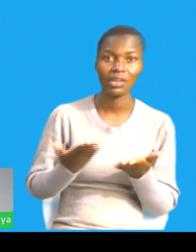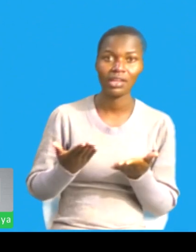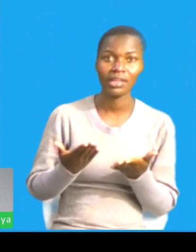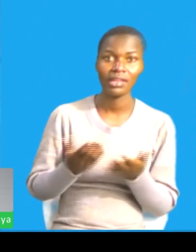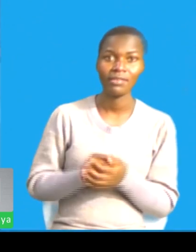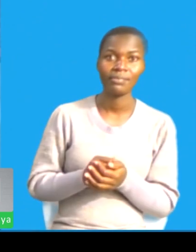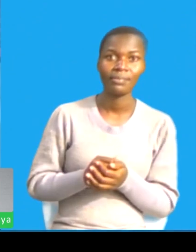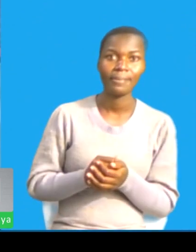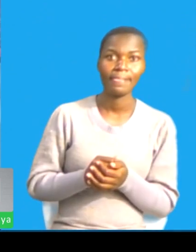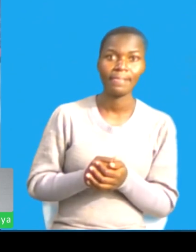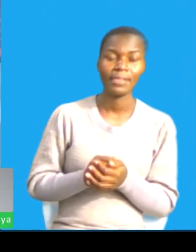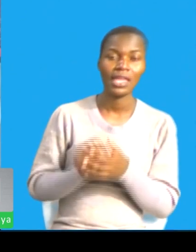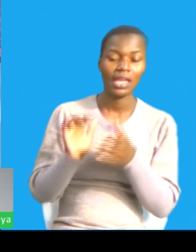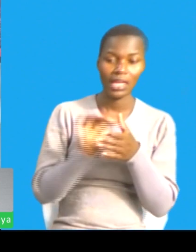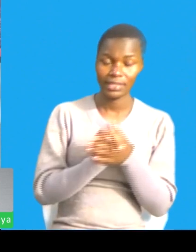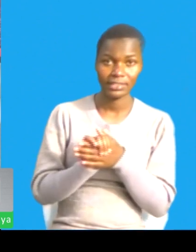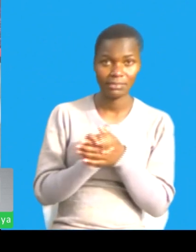Azimio has released